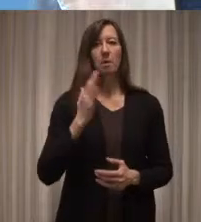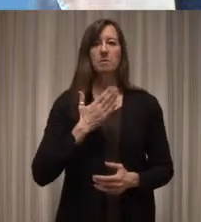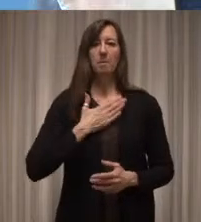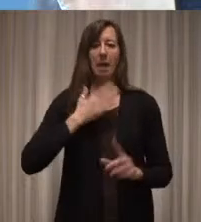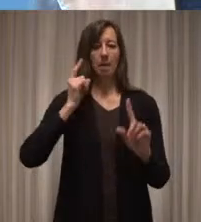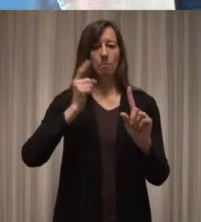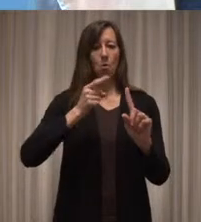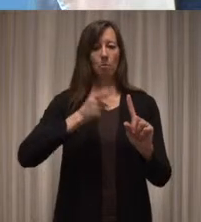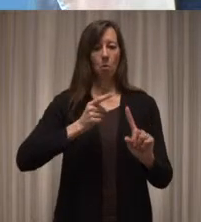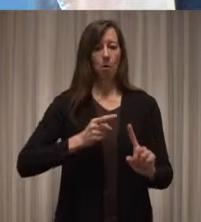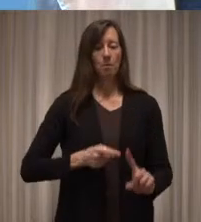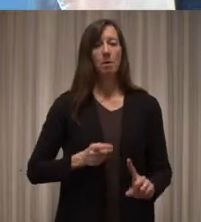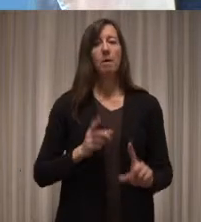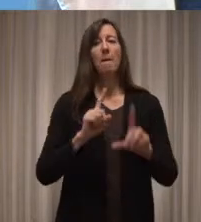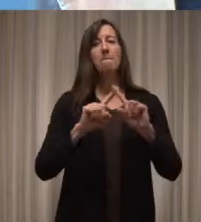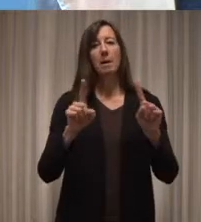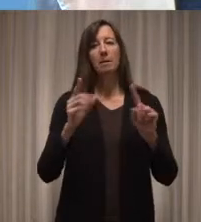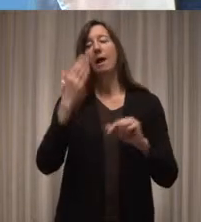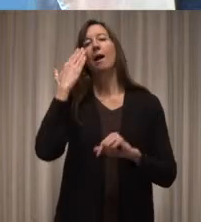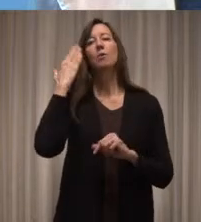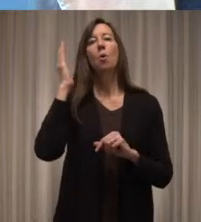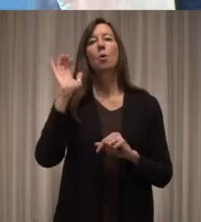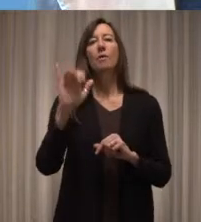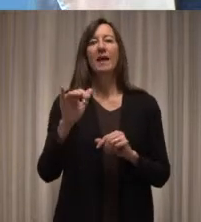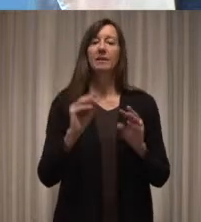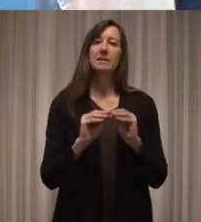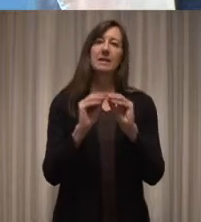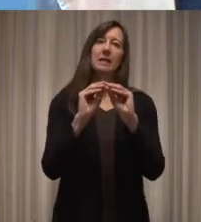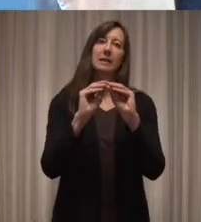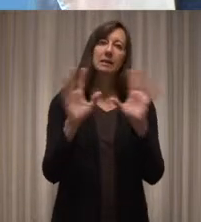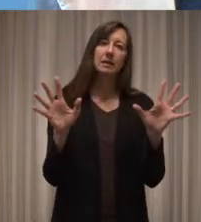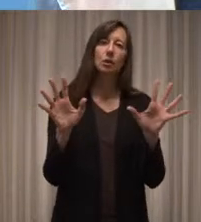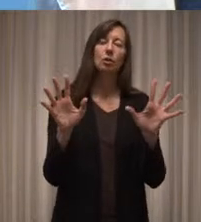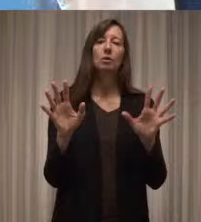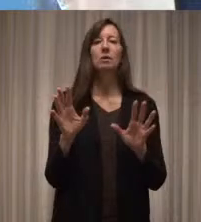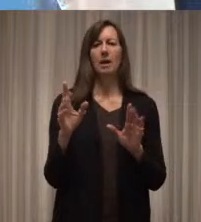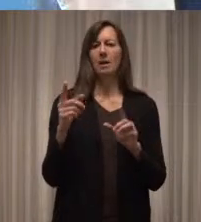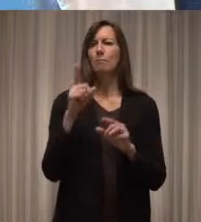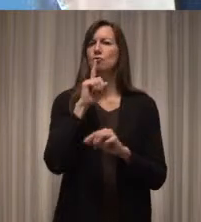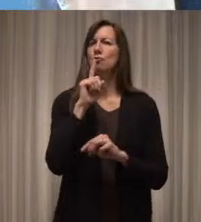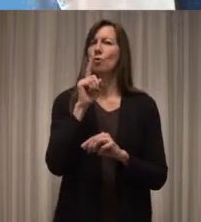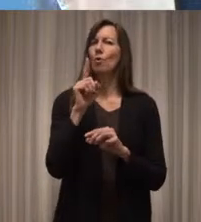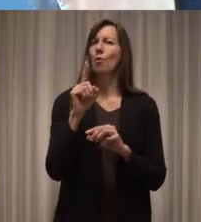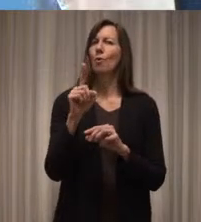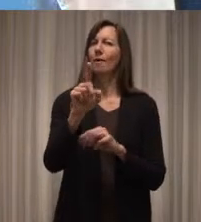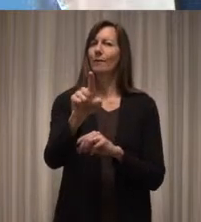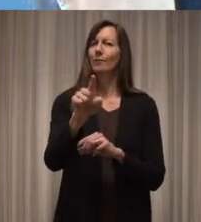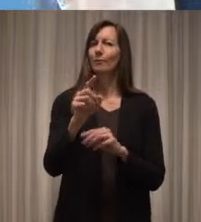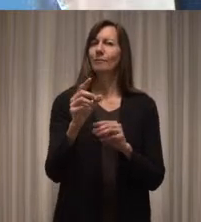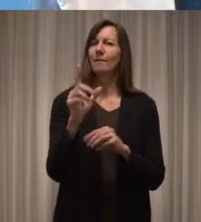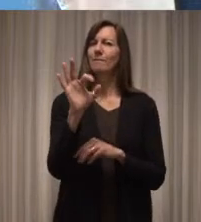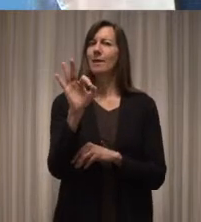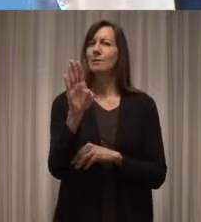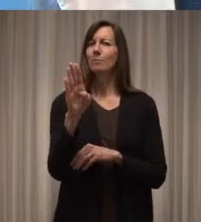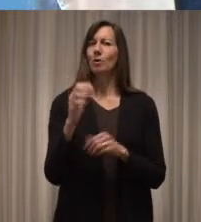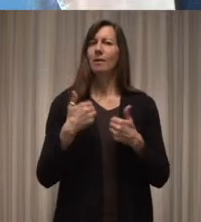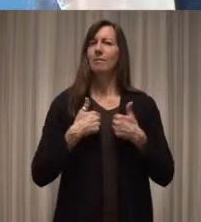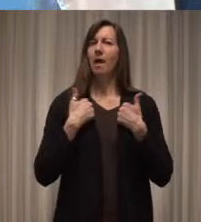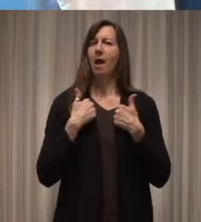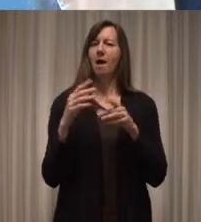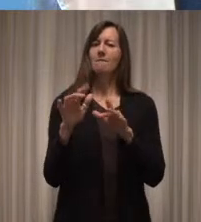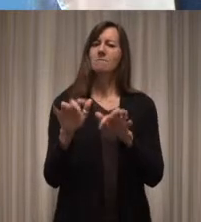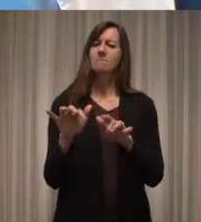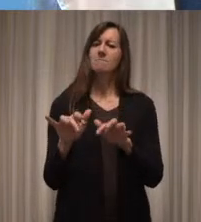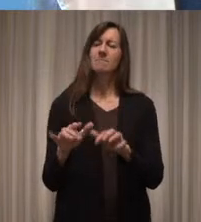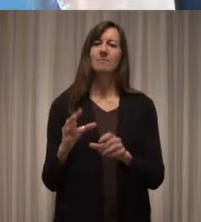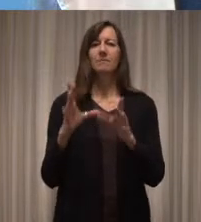you, from I'm sure the comments coming right now on Facebook, from the messages we're receiving, the phone calls, the emails, even just a